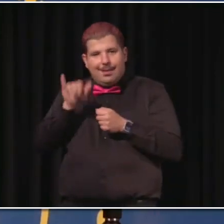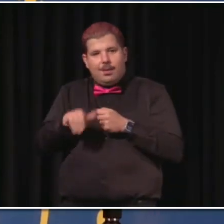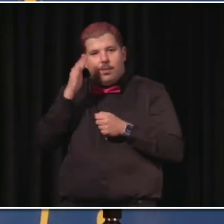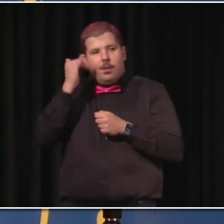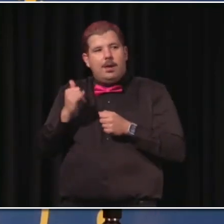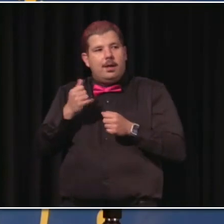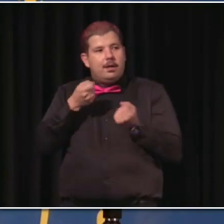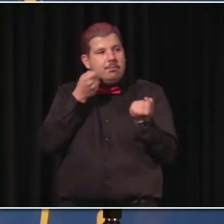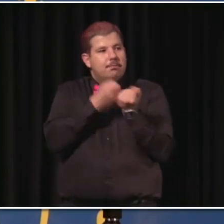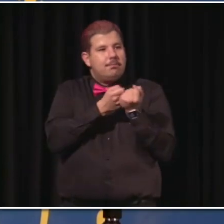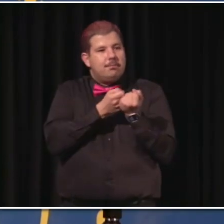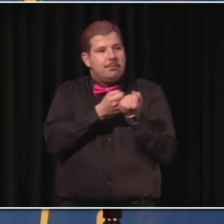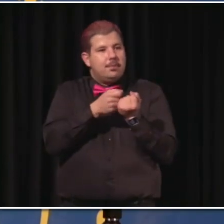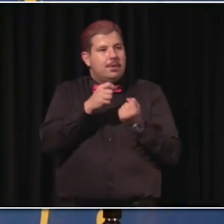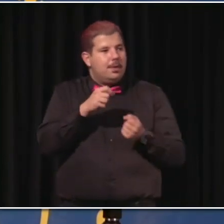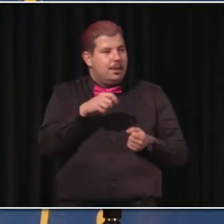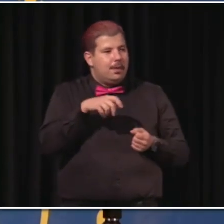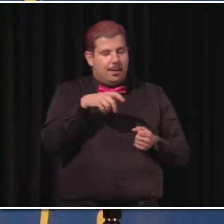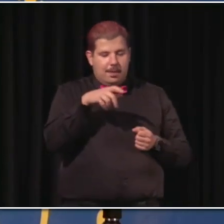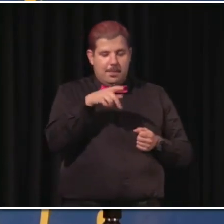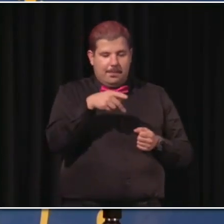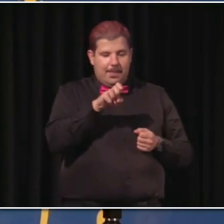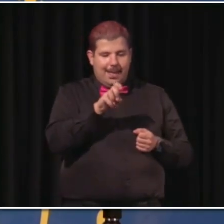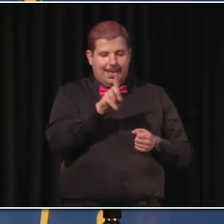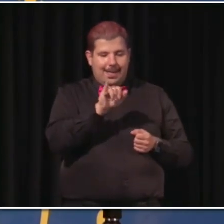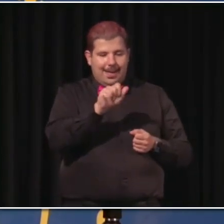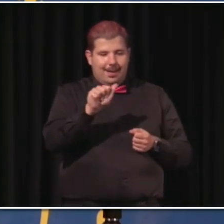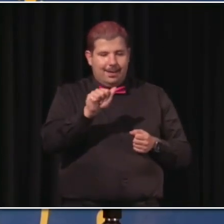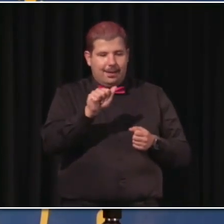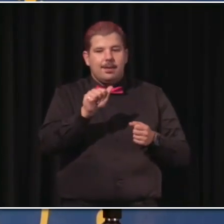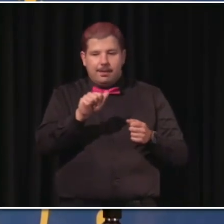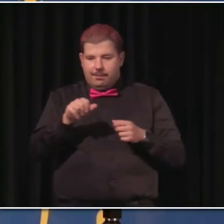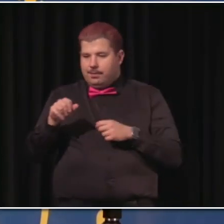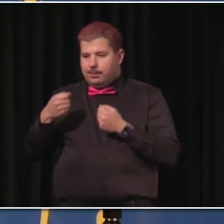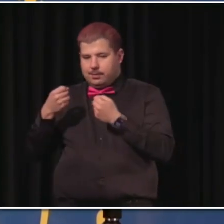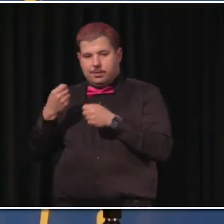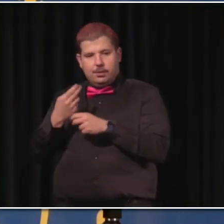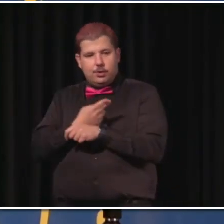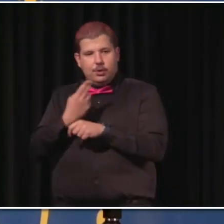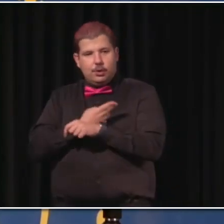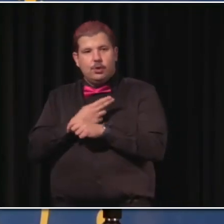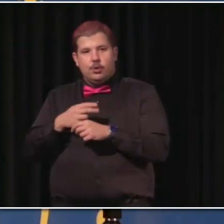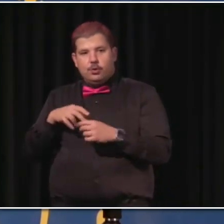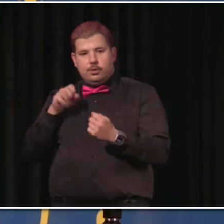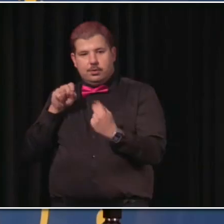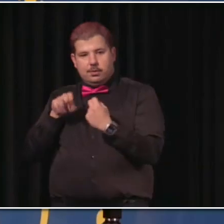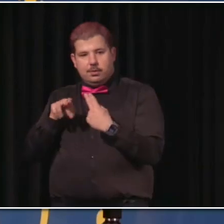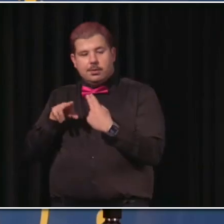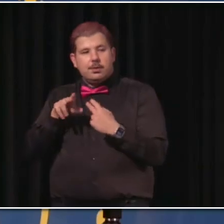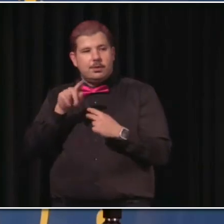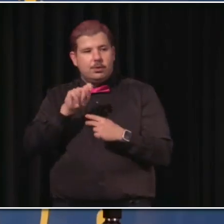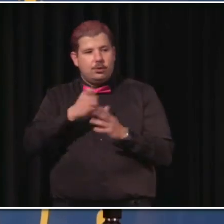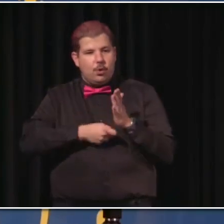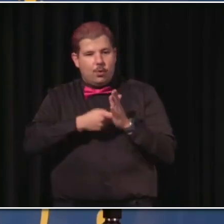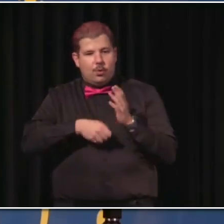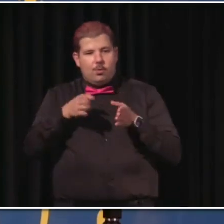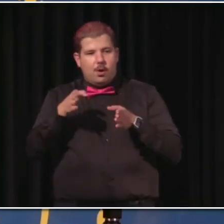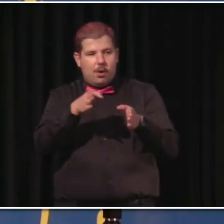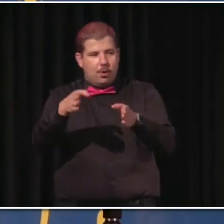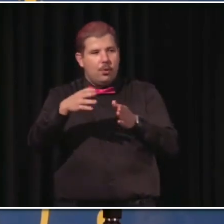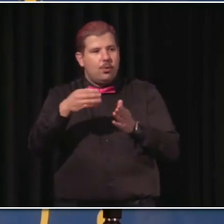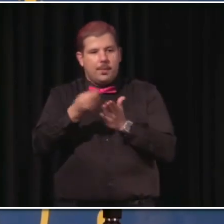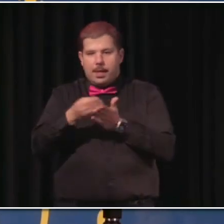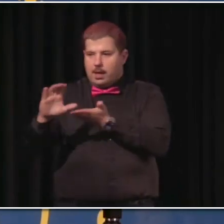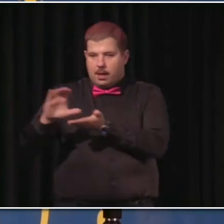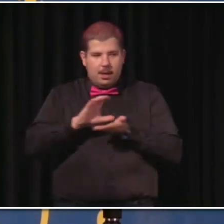supporting Senator Padilla's bill to use border toll revenues for Tijuana River Valley cleanup. And that's also why